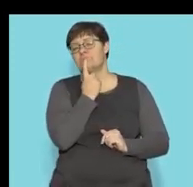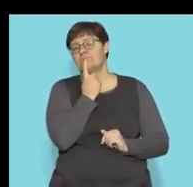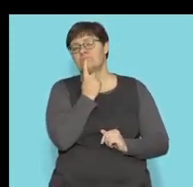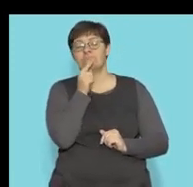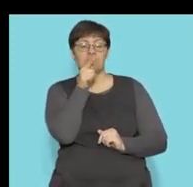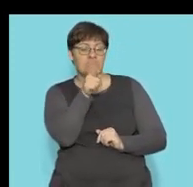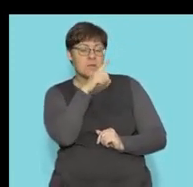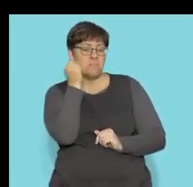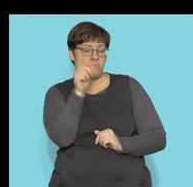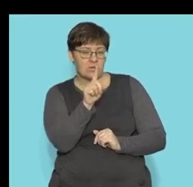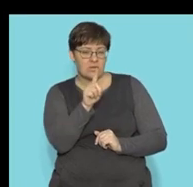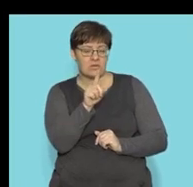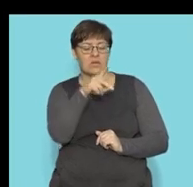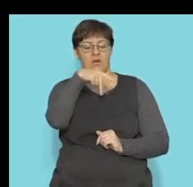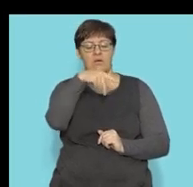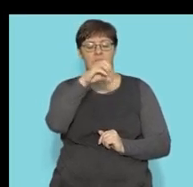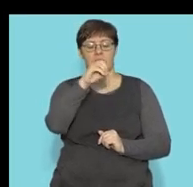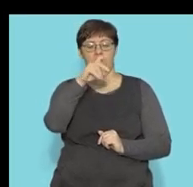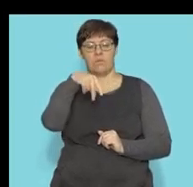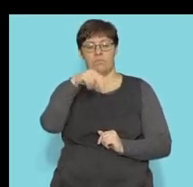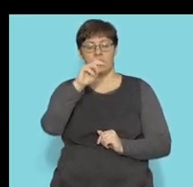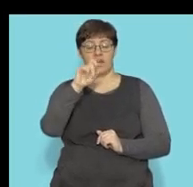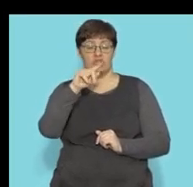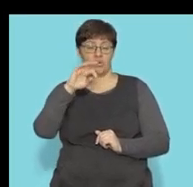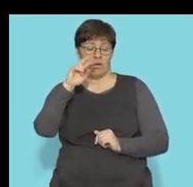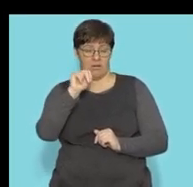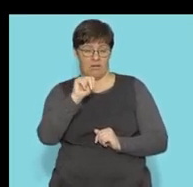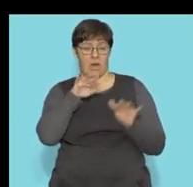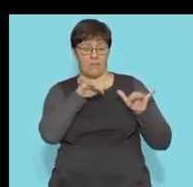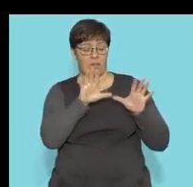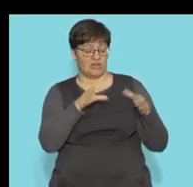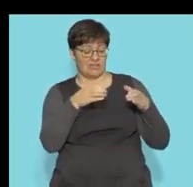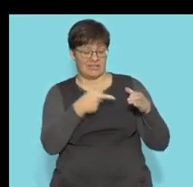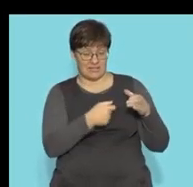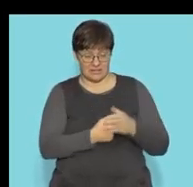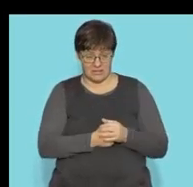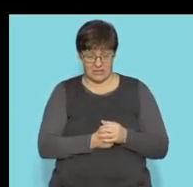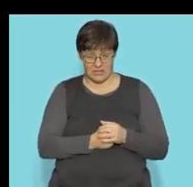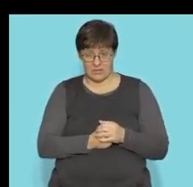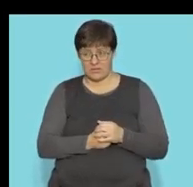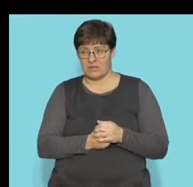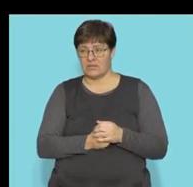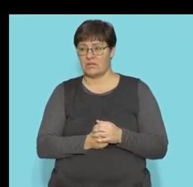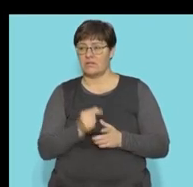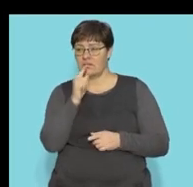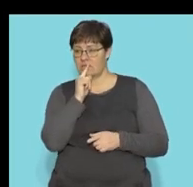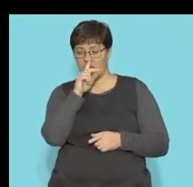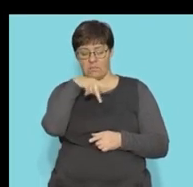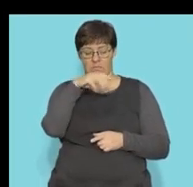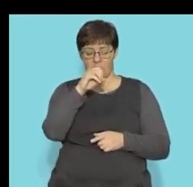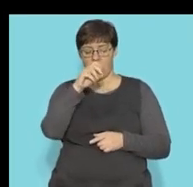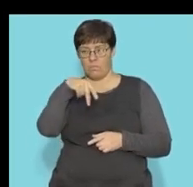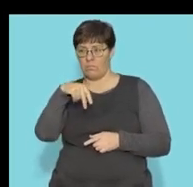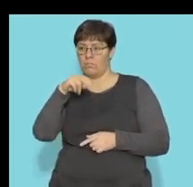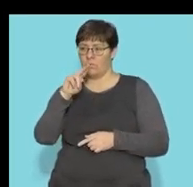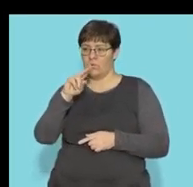call this a population. I've offered one term, I check it that I've spelt it